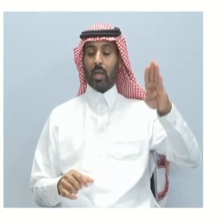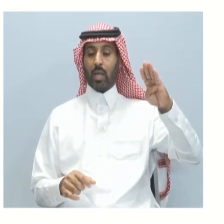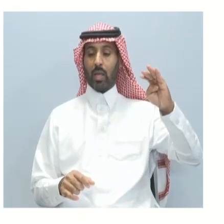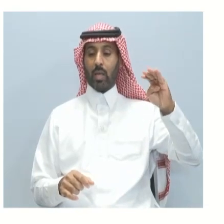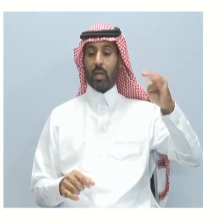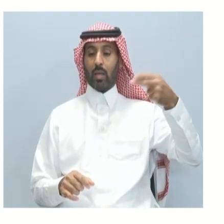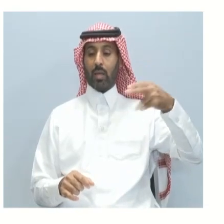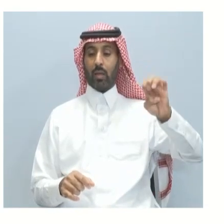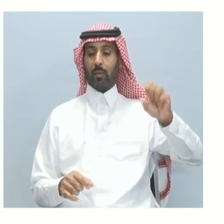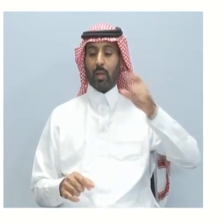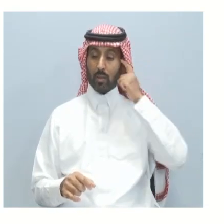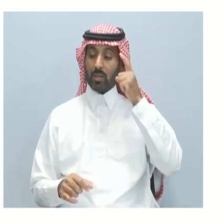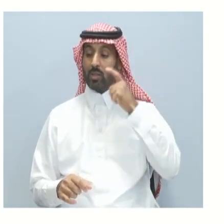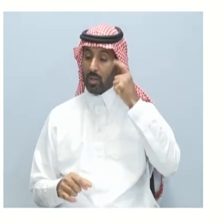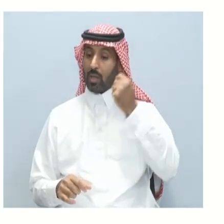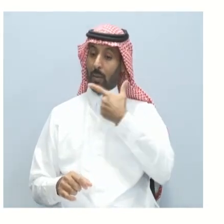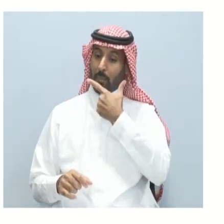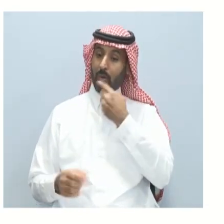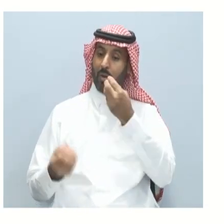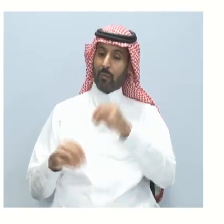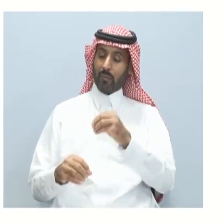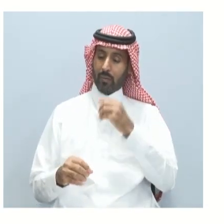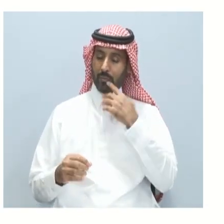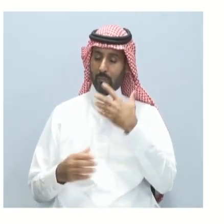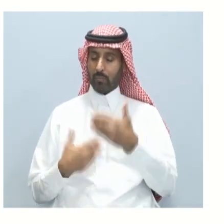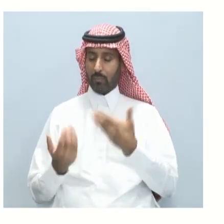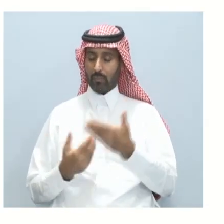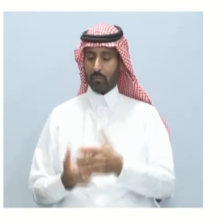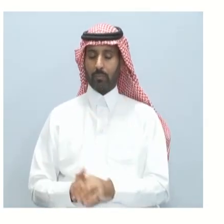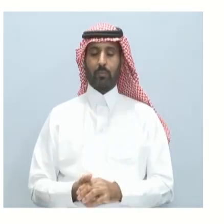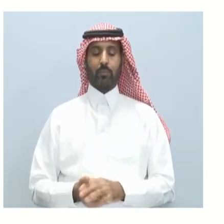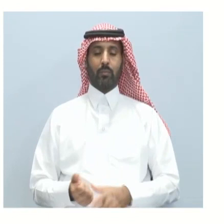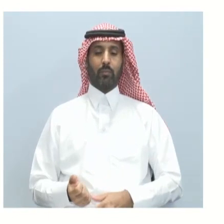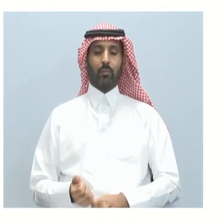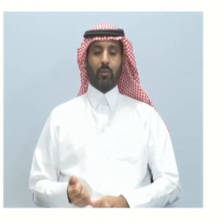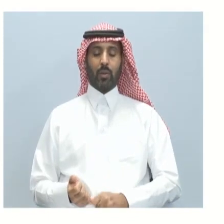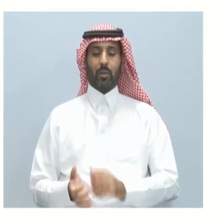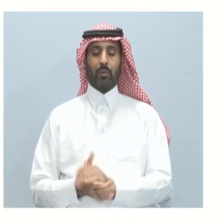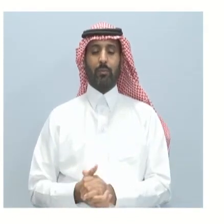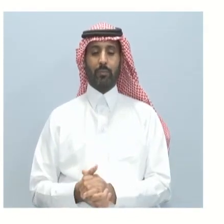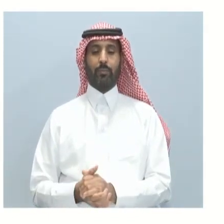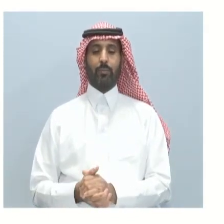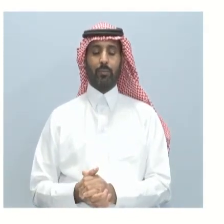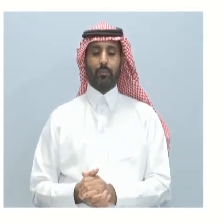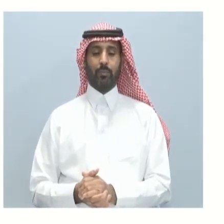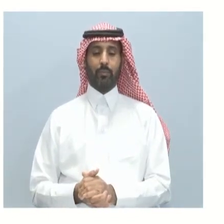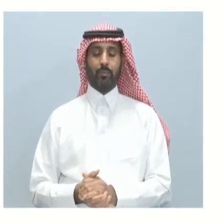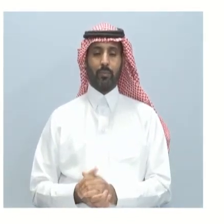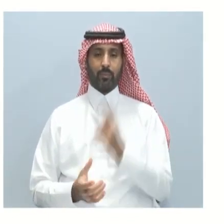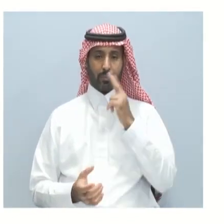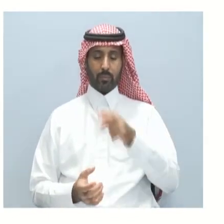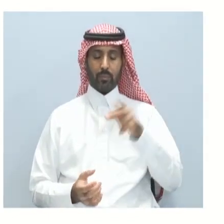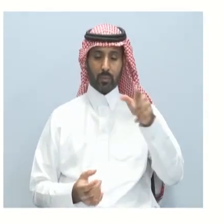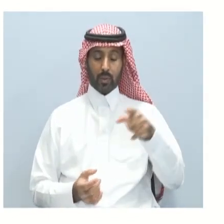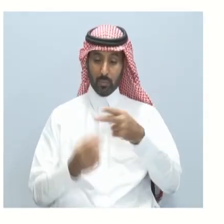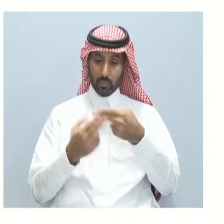me smile. We have a lot of precious moments together that I value so much. So you can see that